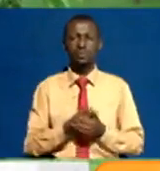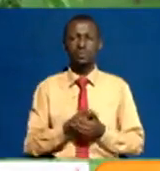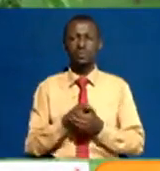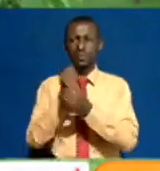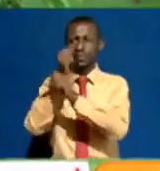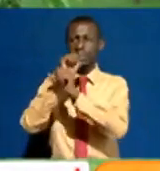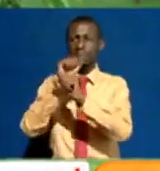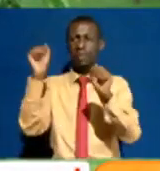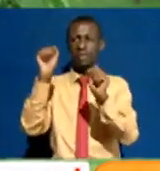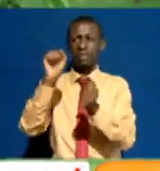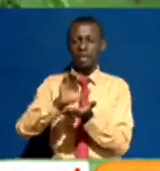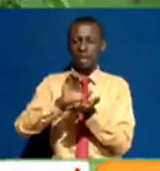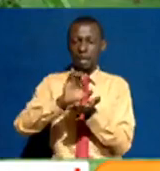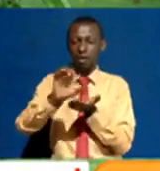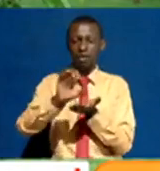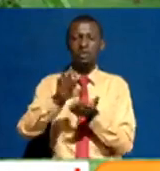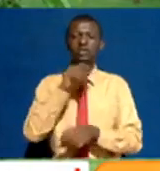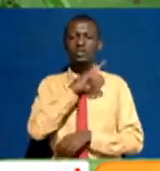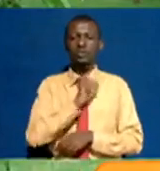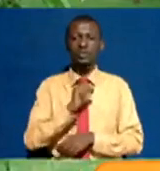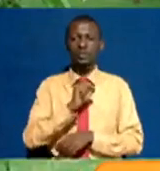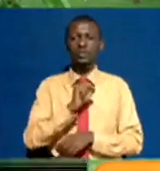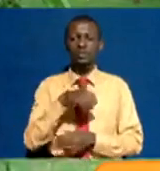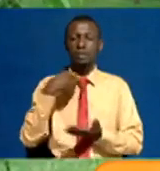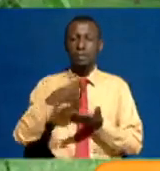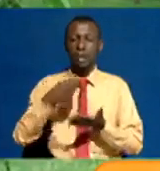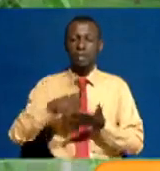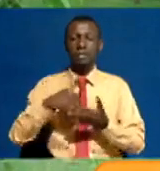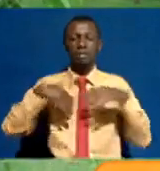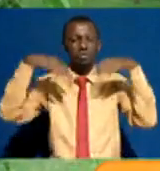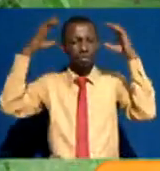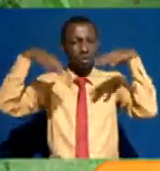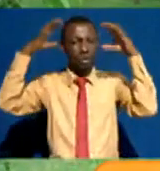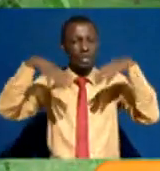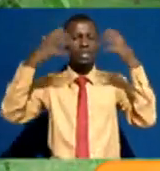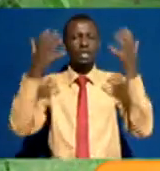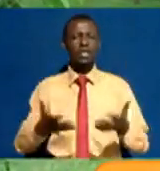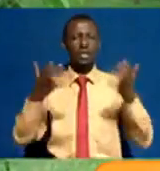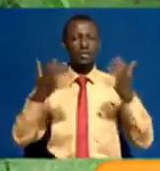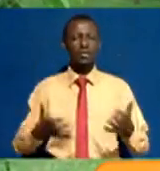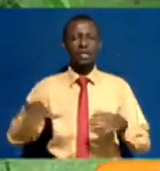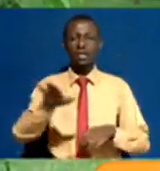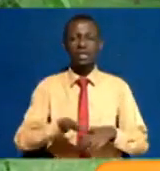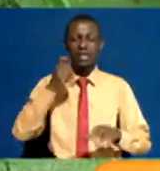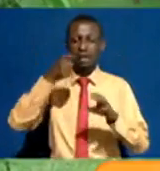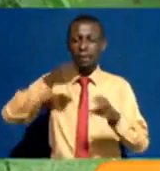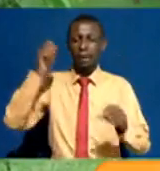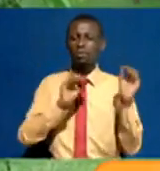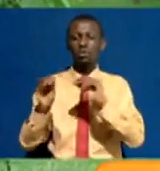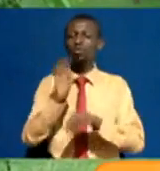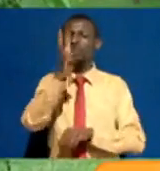president on El Nino. In this region, what we lack most is the outlet pump. If the government can do